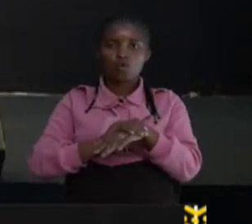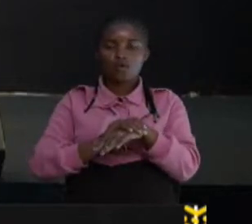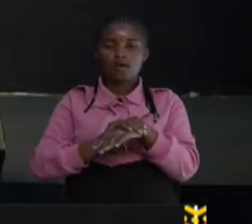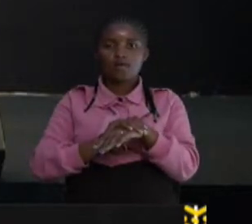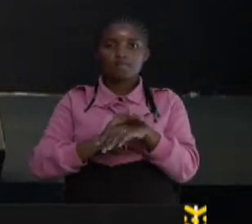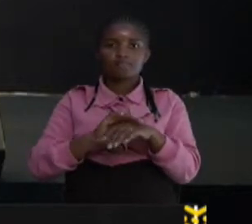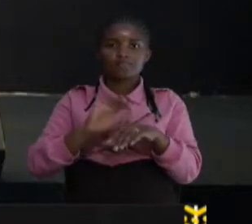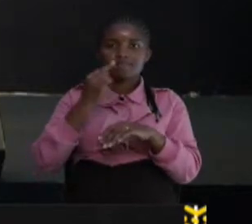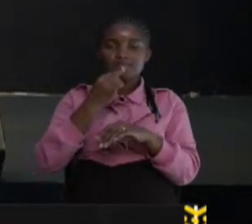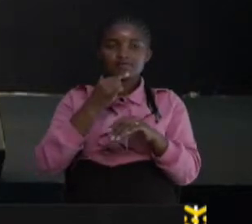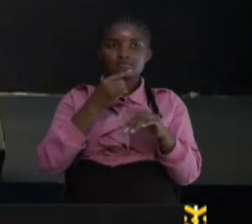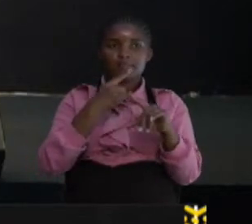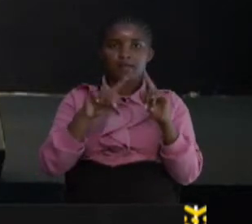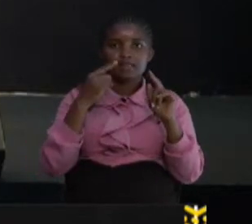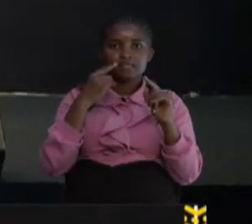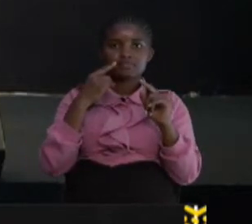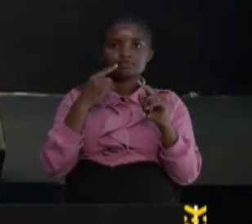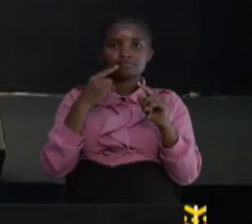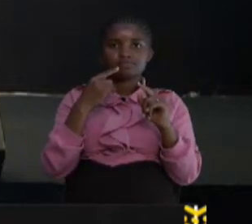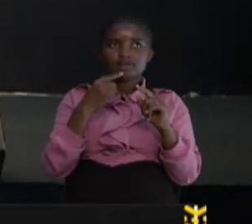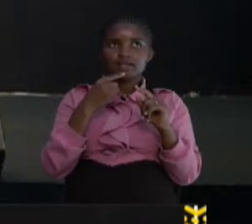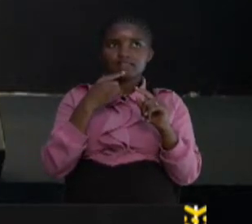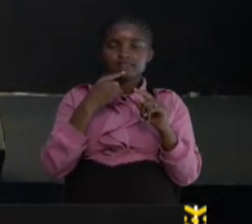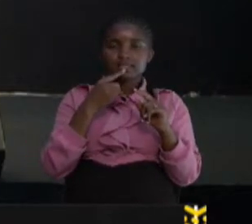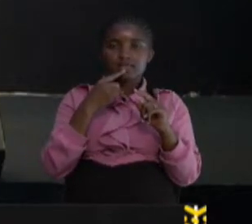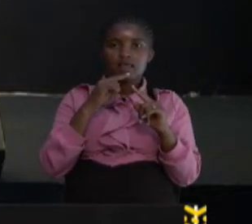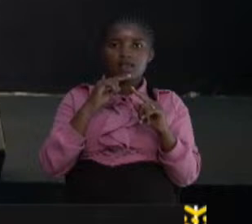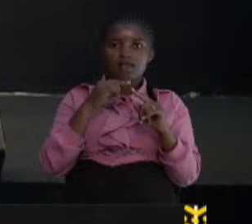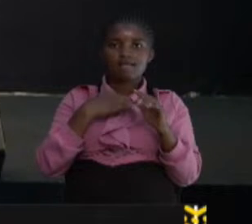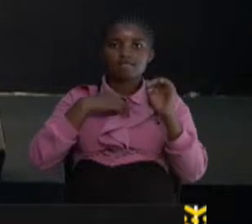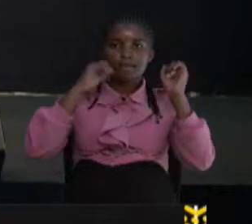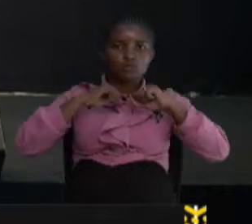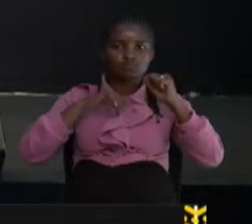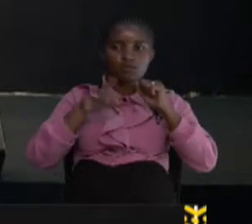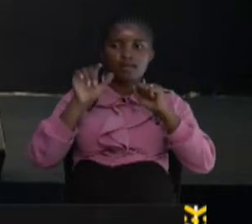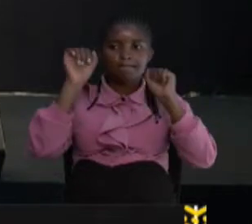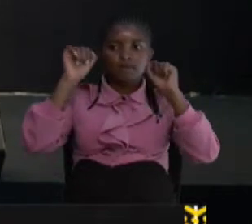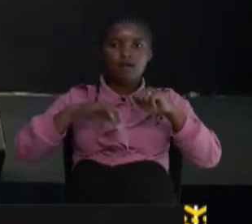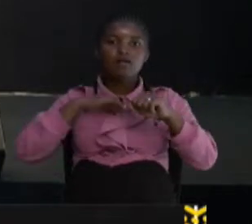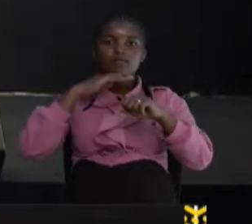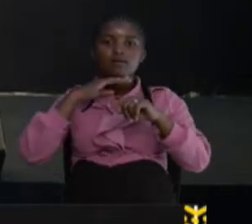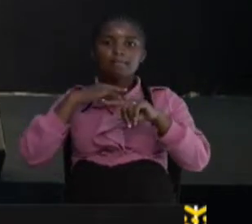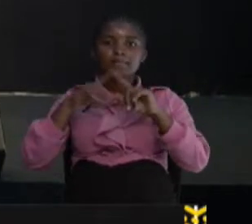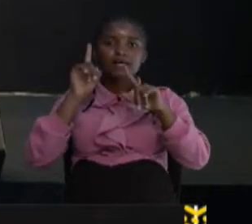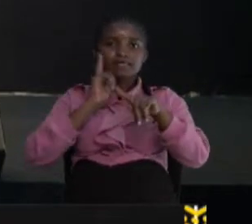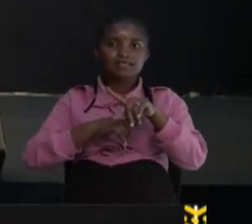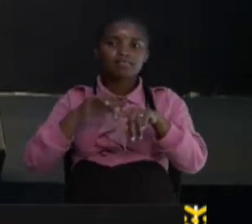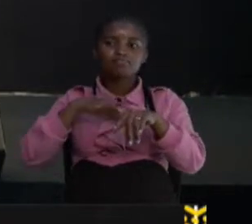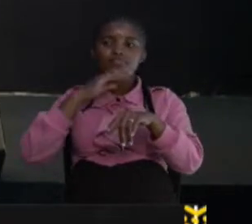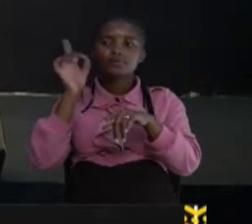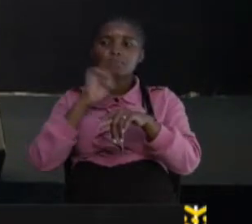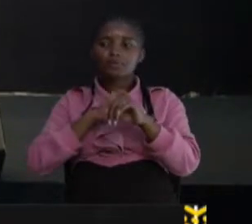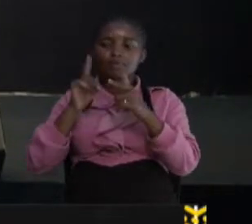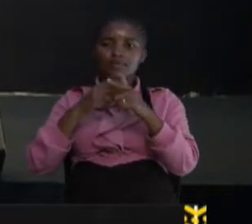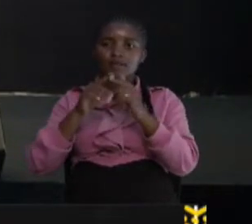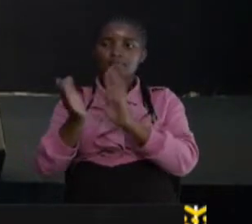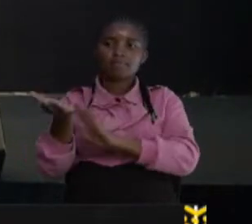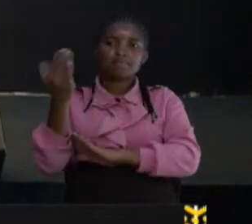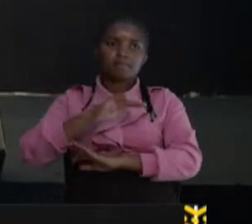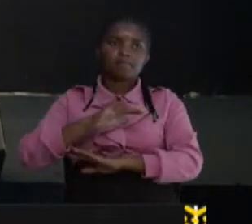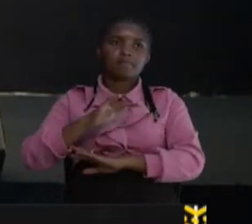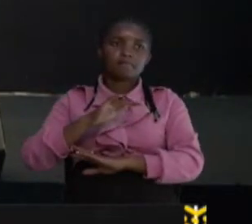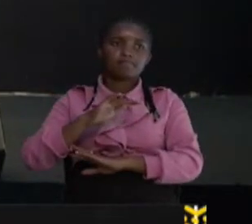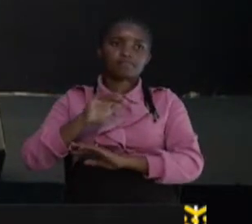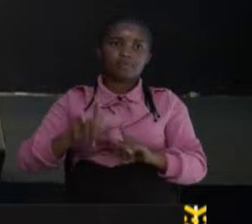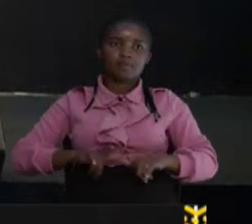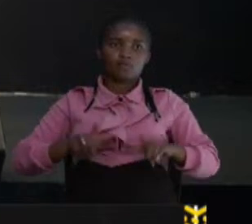at the possibility that he might die. However, when they killed him, they rose him up. I don't know what that means because, they just